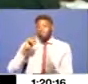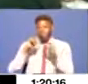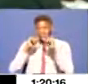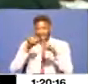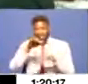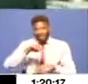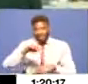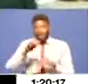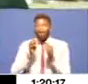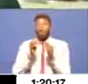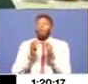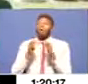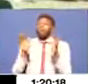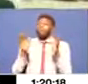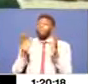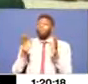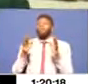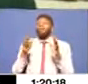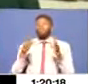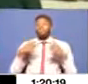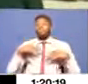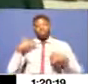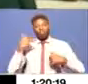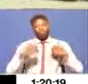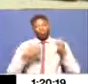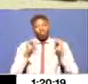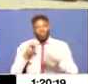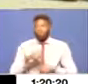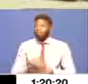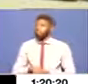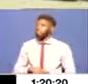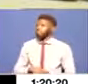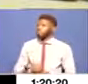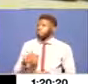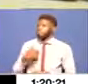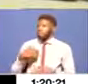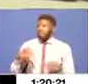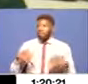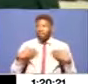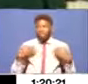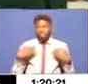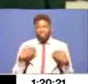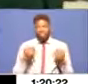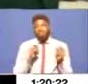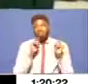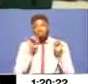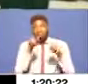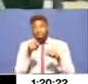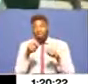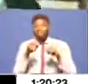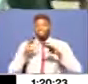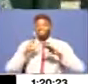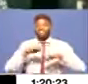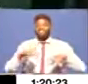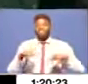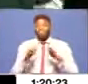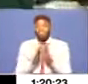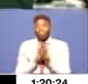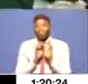locals. Nimefurahi kufika hapa eneo kama hili kuwa ni sehemu nzuri kuleta watoto pia tufurahi